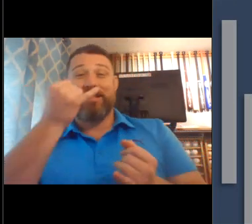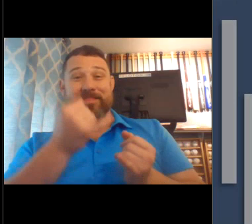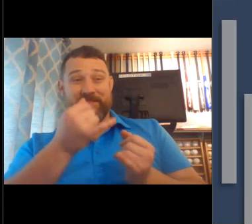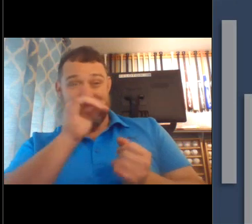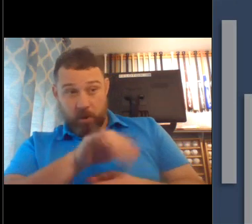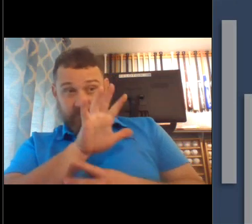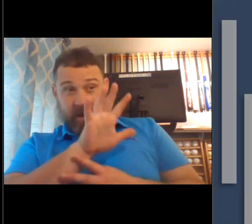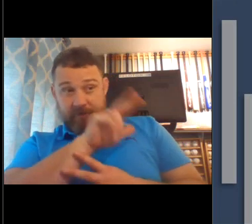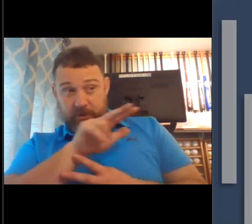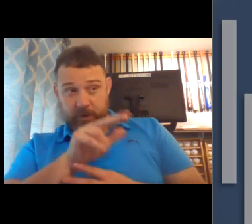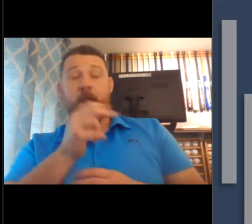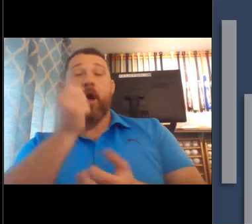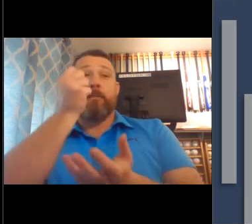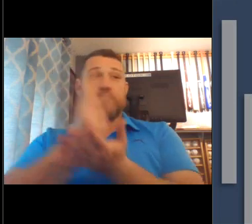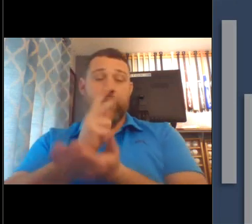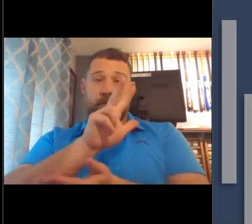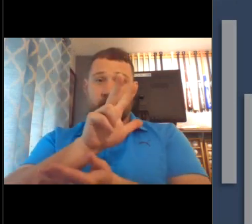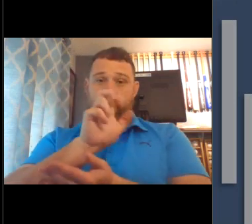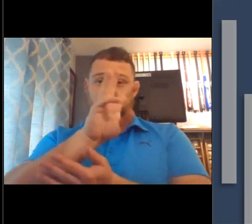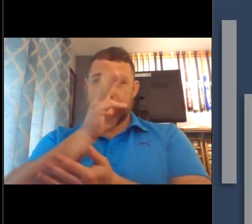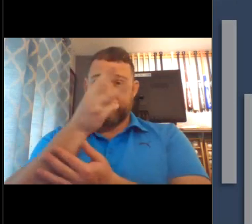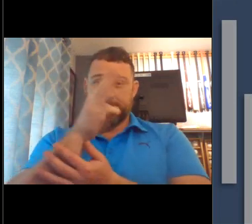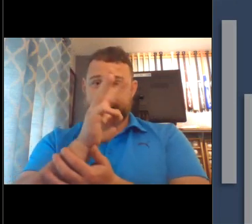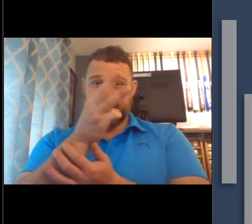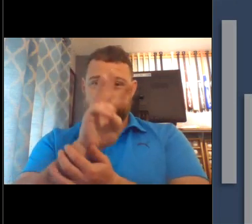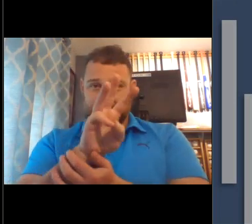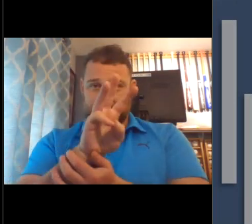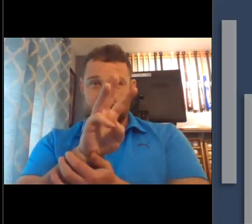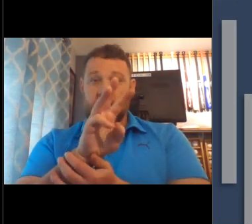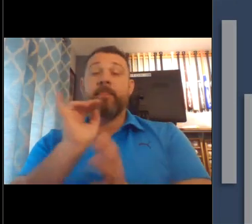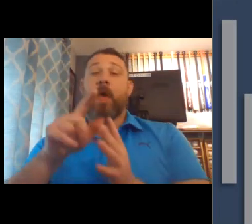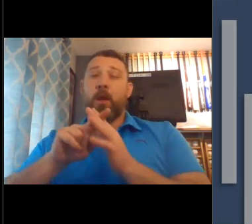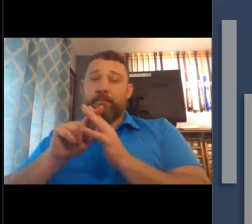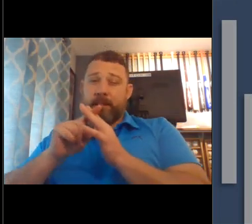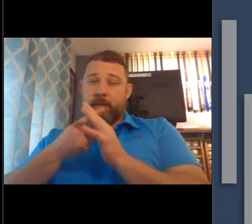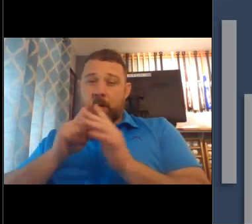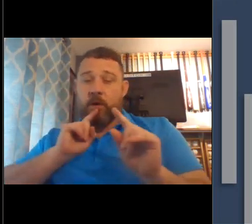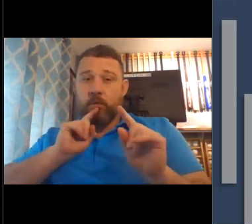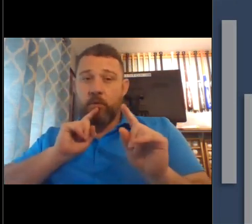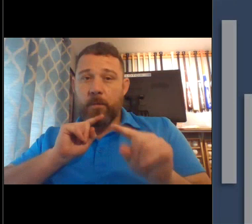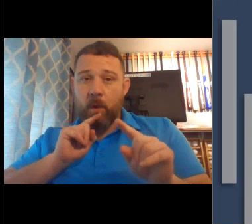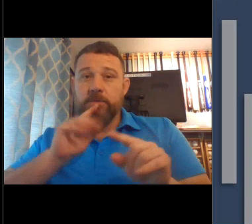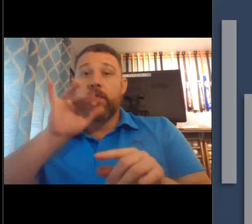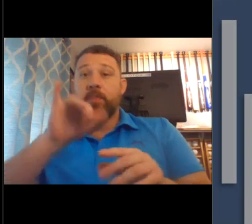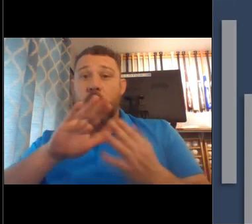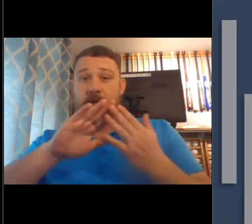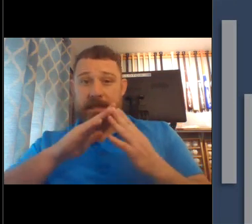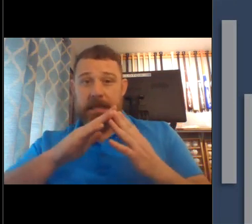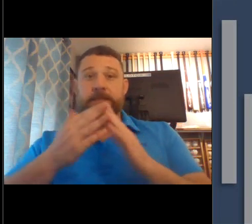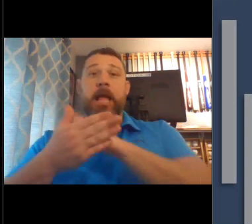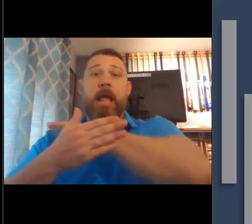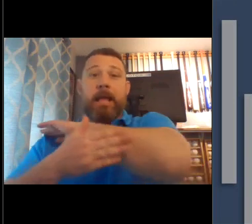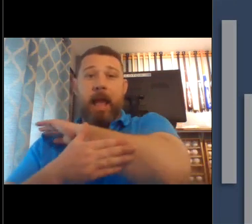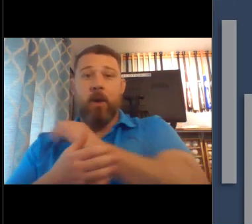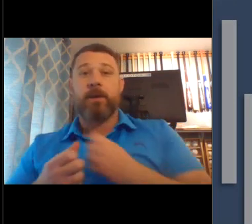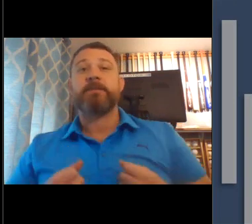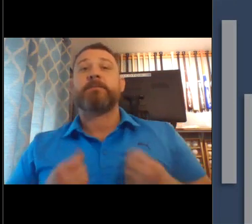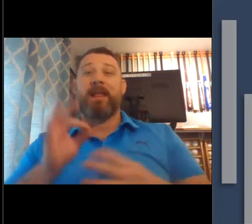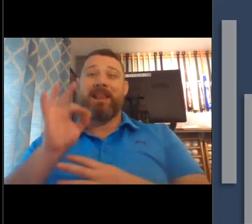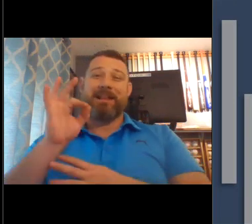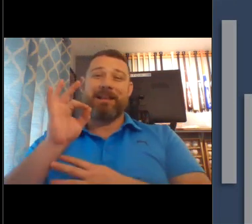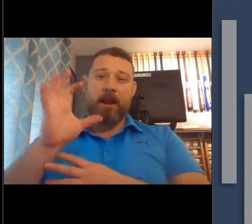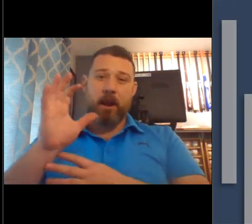approved 316. Based on these preliminary approved reports, those cities and counties have spent more than $900 million in